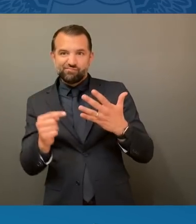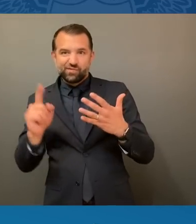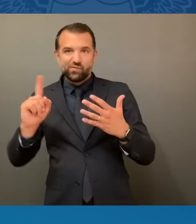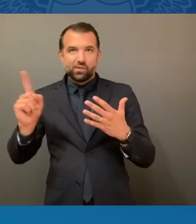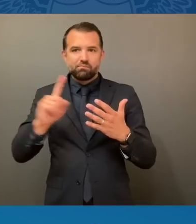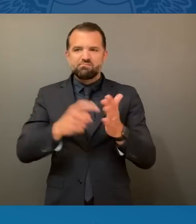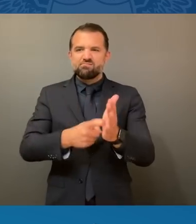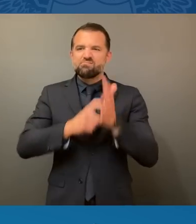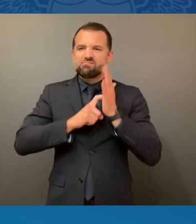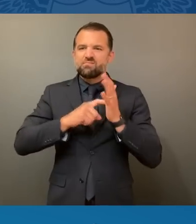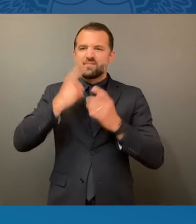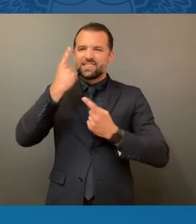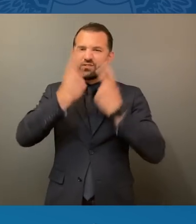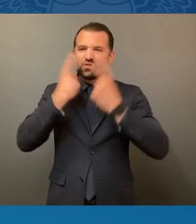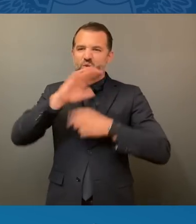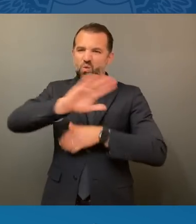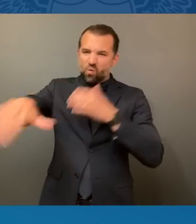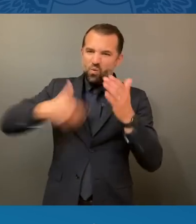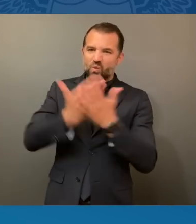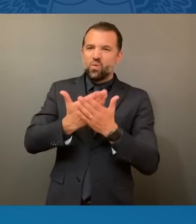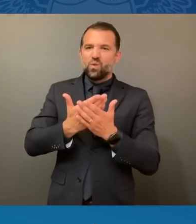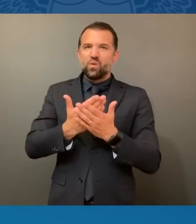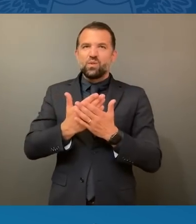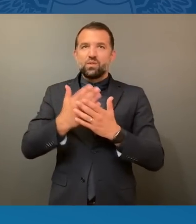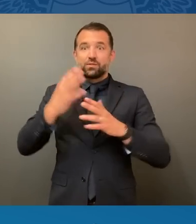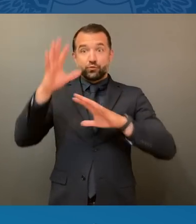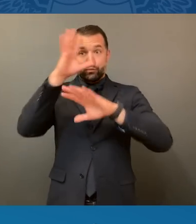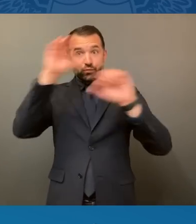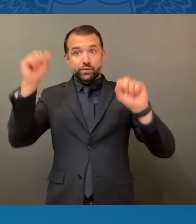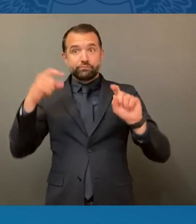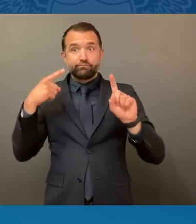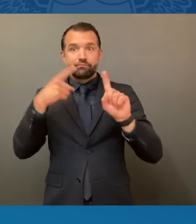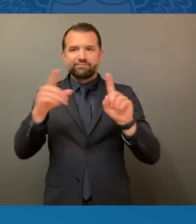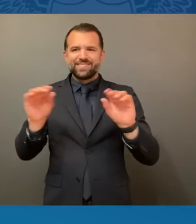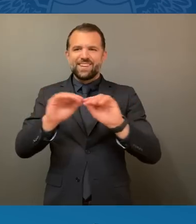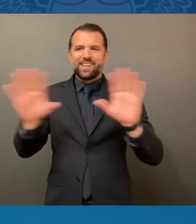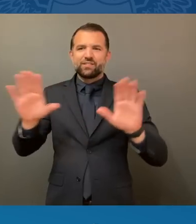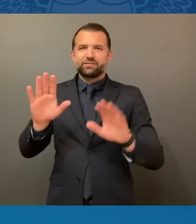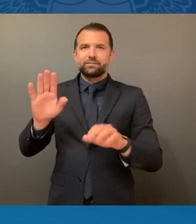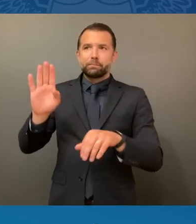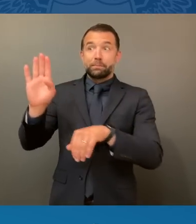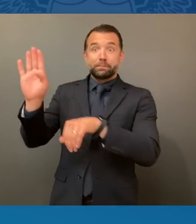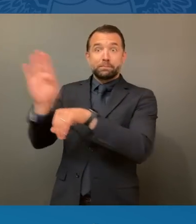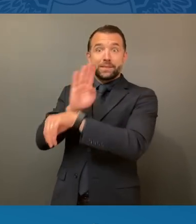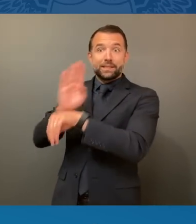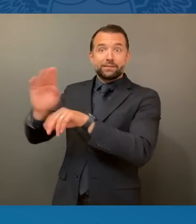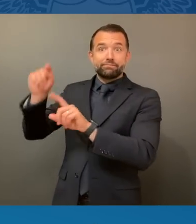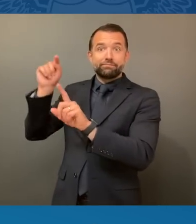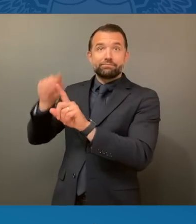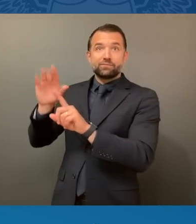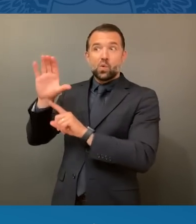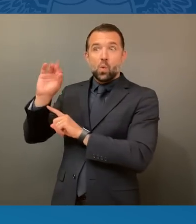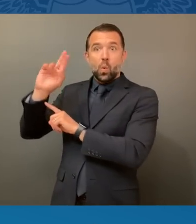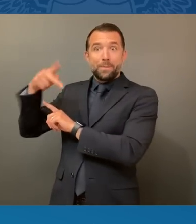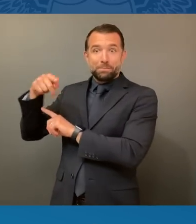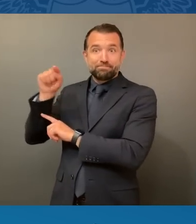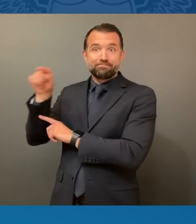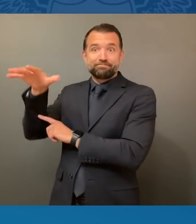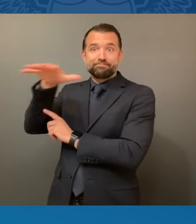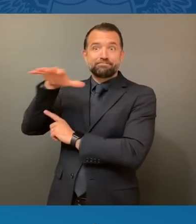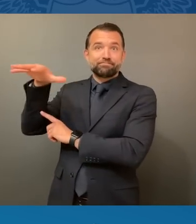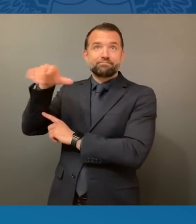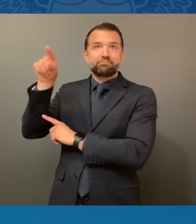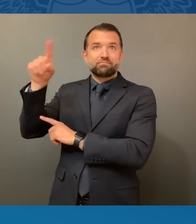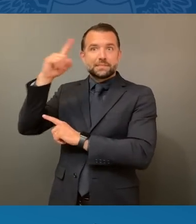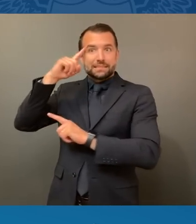thought, was very clear about saying to corporate America that we would expect that this decision